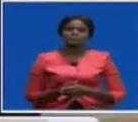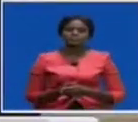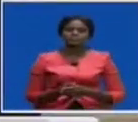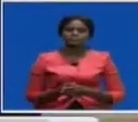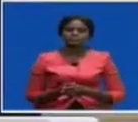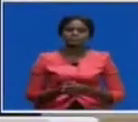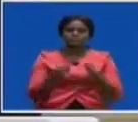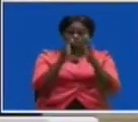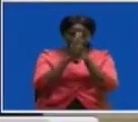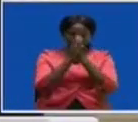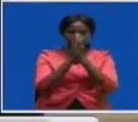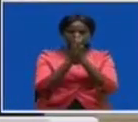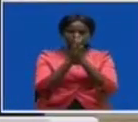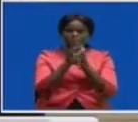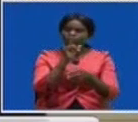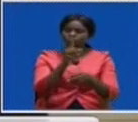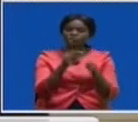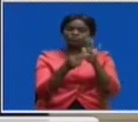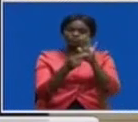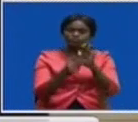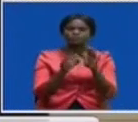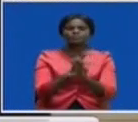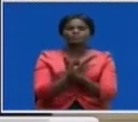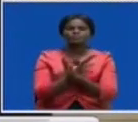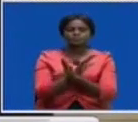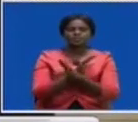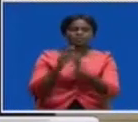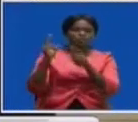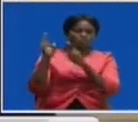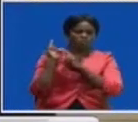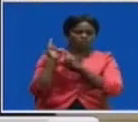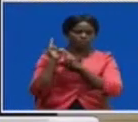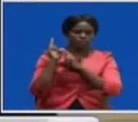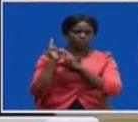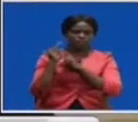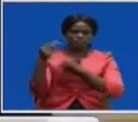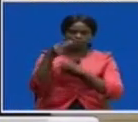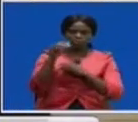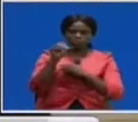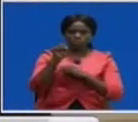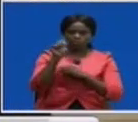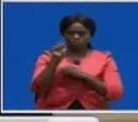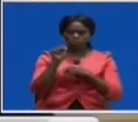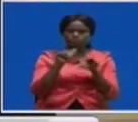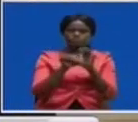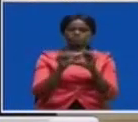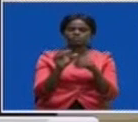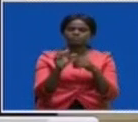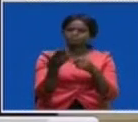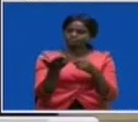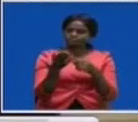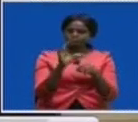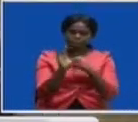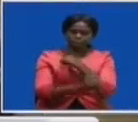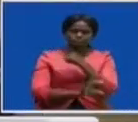My prayer that we've shown that Zambia, as a host of that center in the region, has been equal